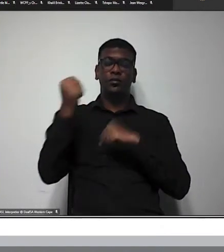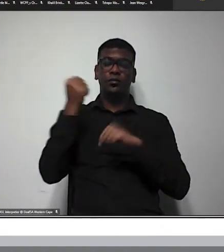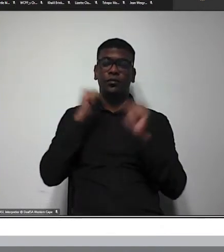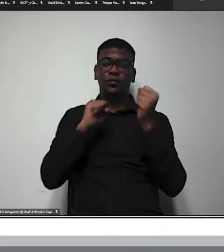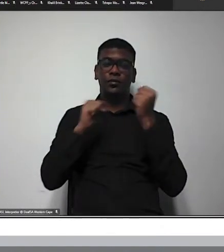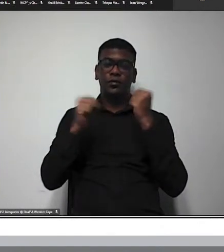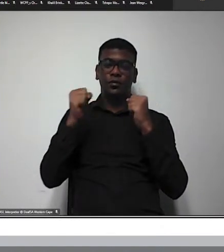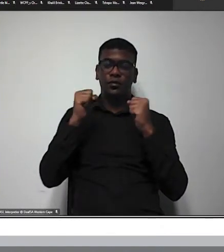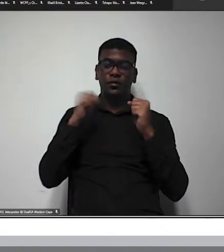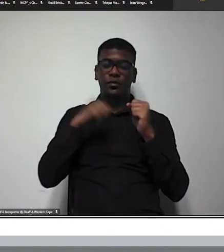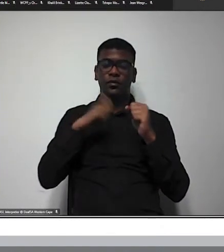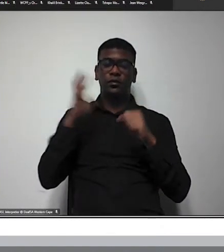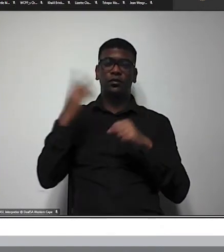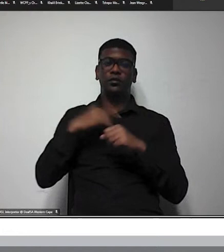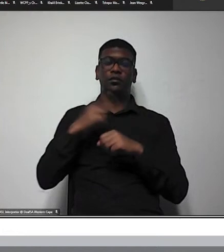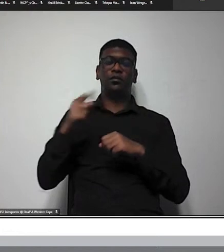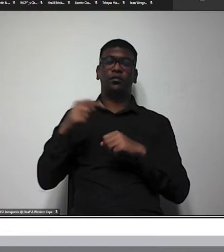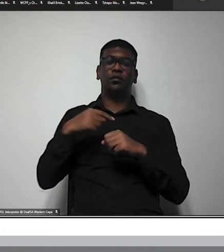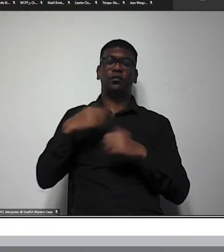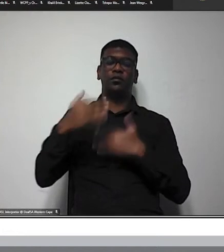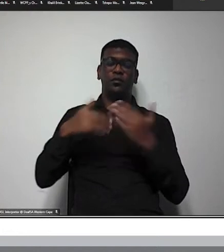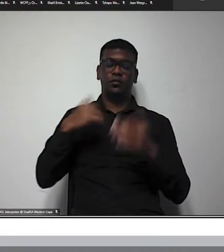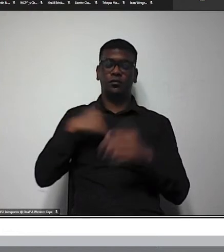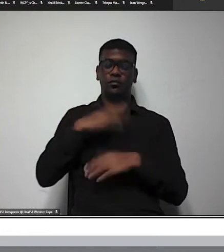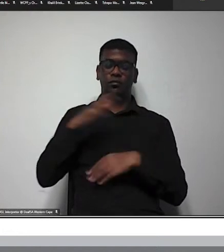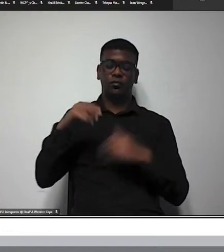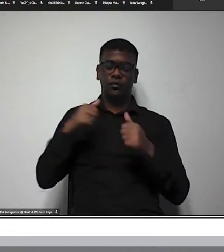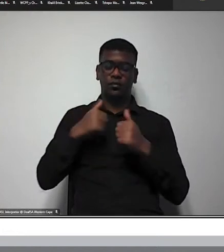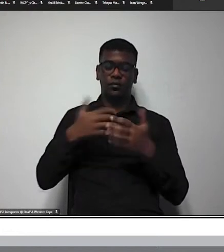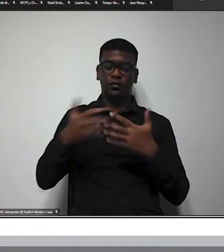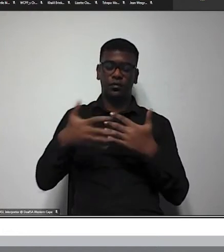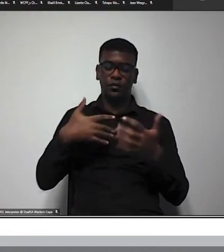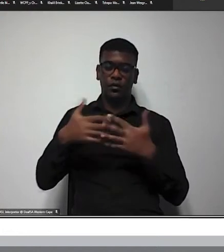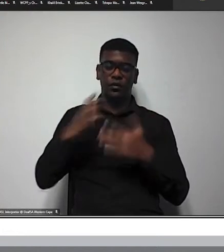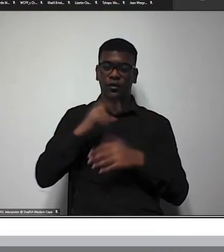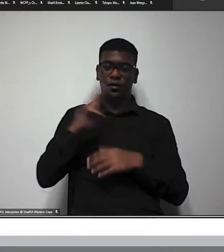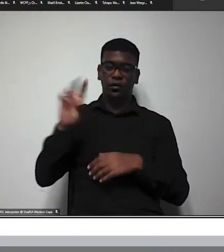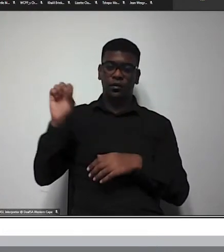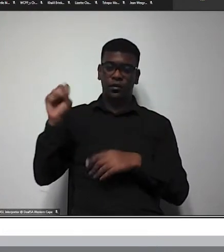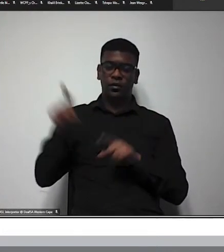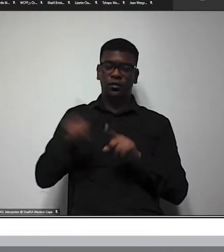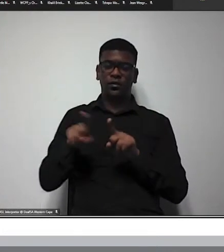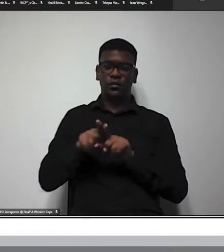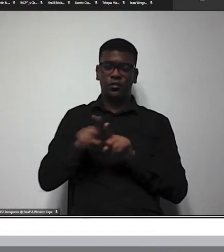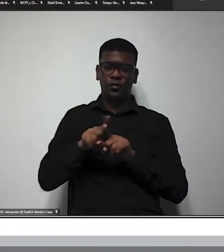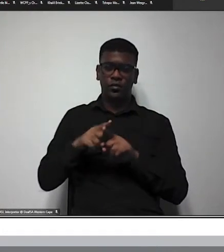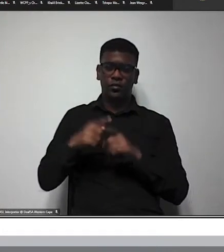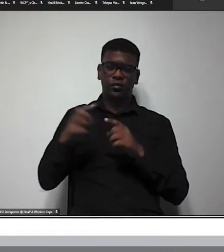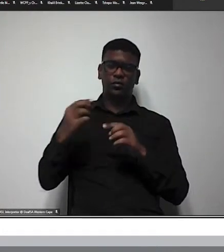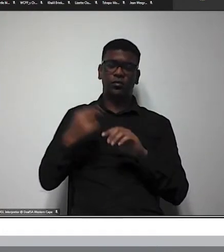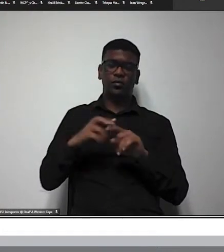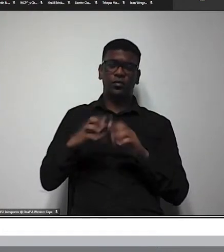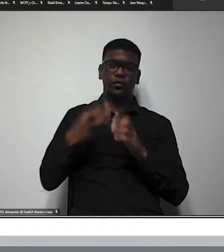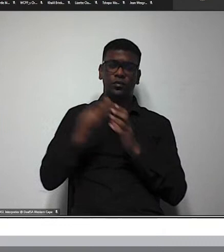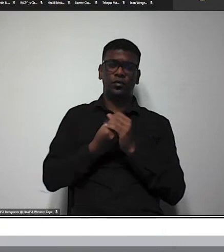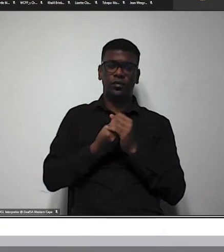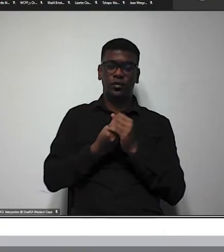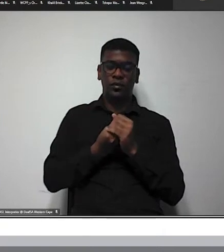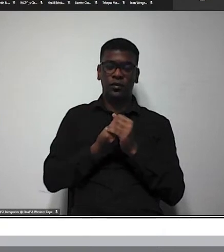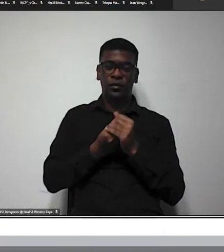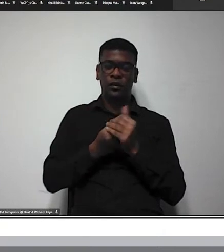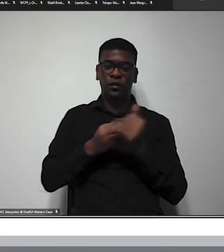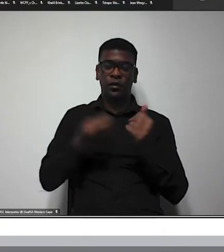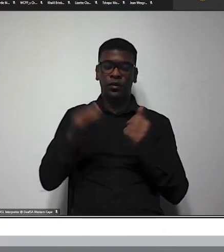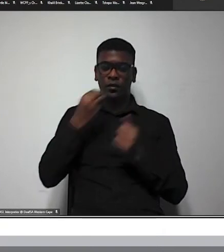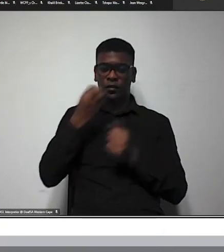US, and we use some actually of the inputs in the production process, like your fertilizers, and also